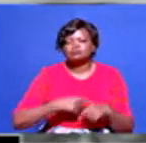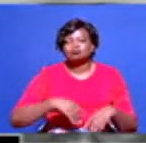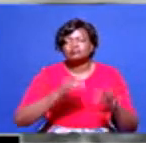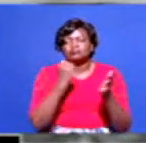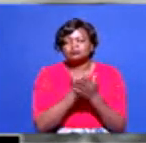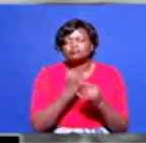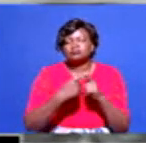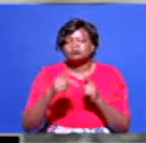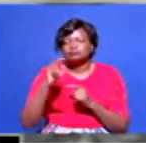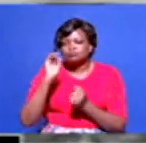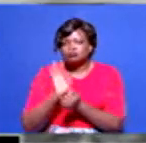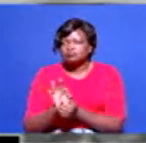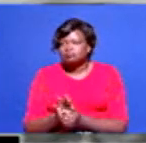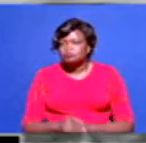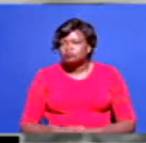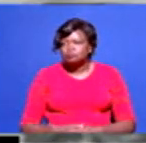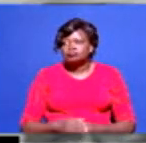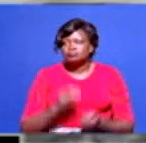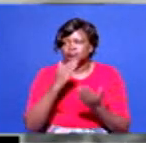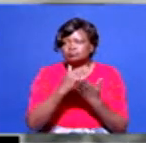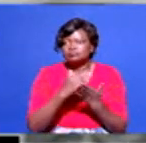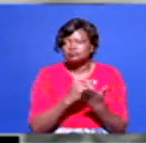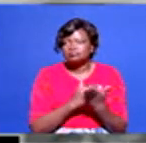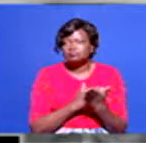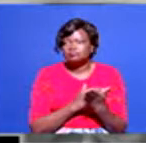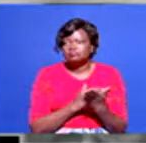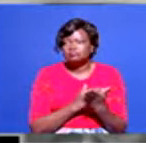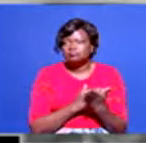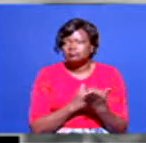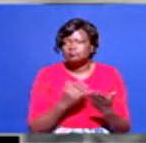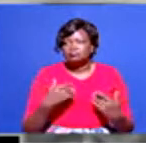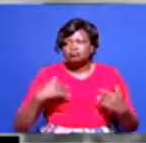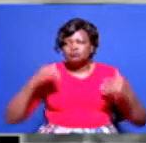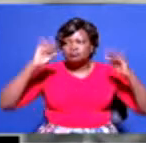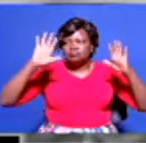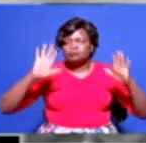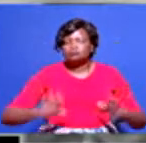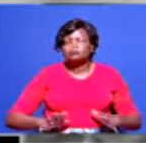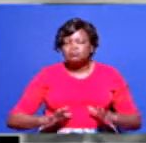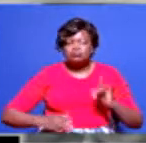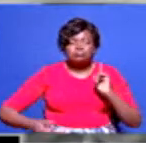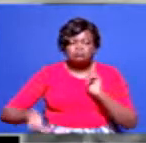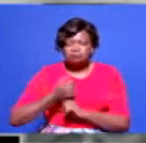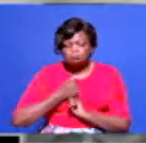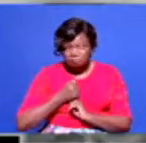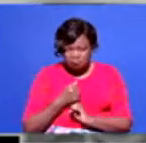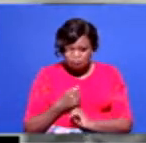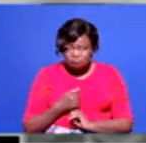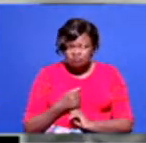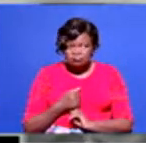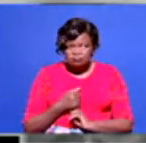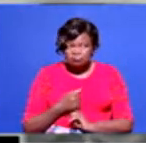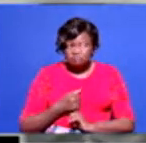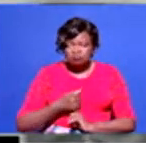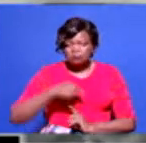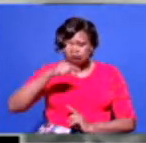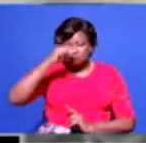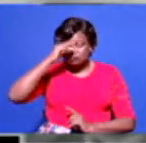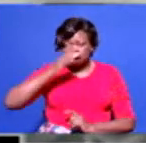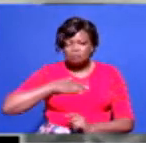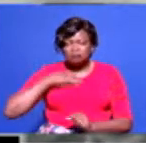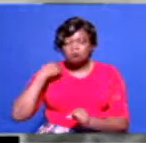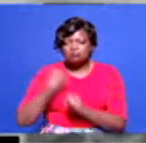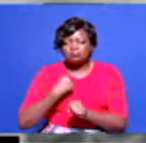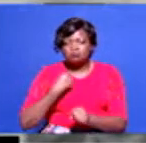of this program marks an important milestone in my government's efforts